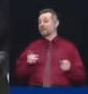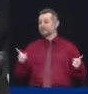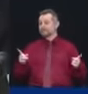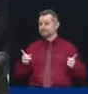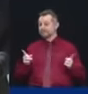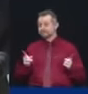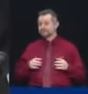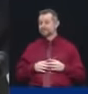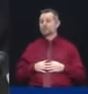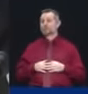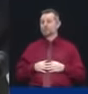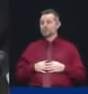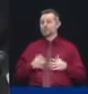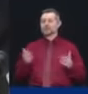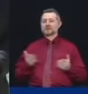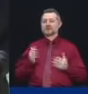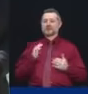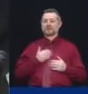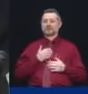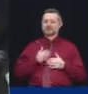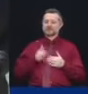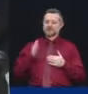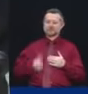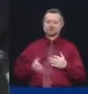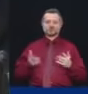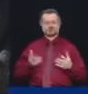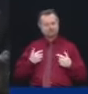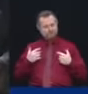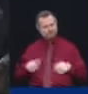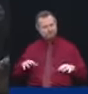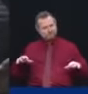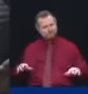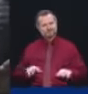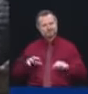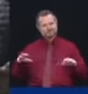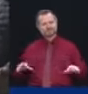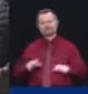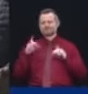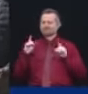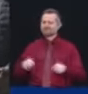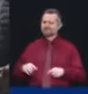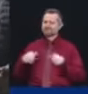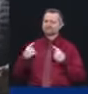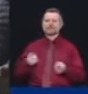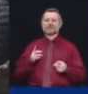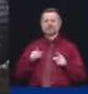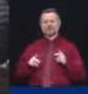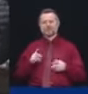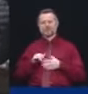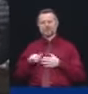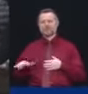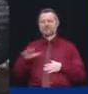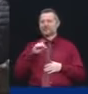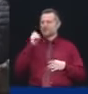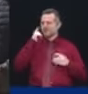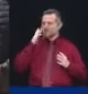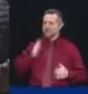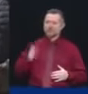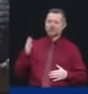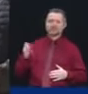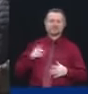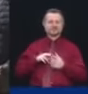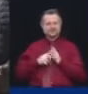very tangible result of the efforts that all of us in New York, the people of New York State, the governor, and that's the